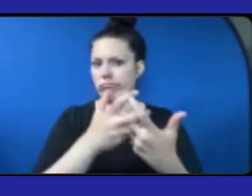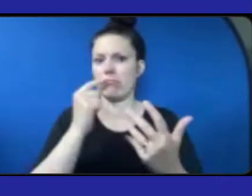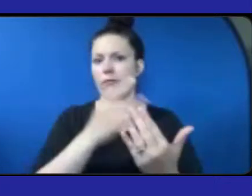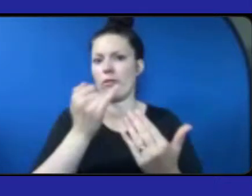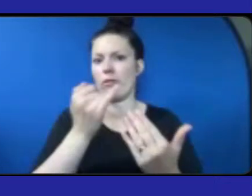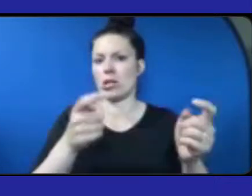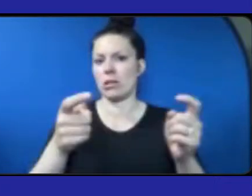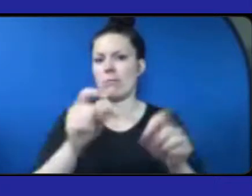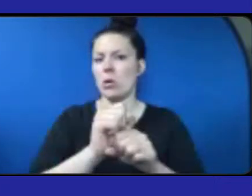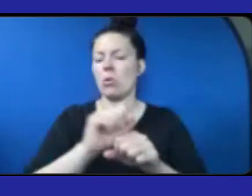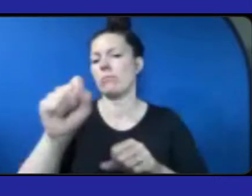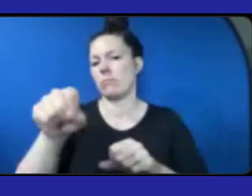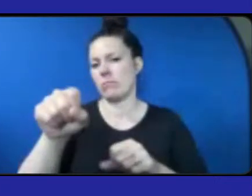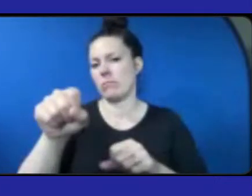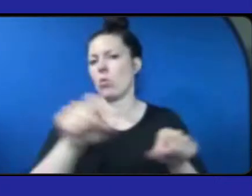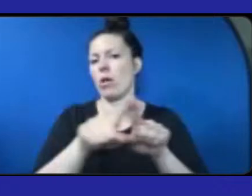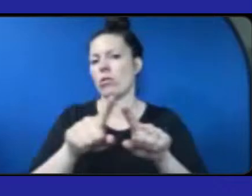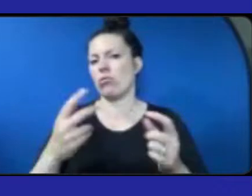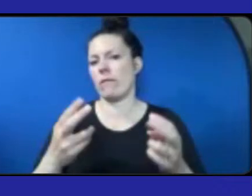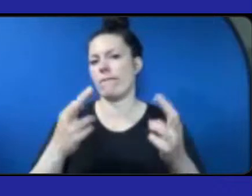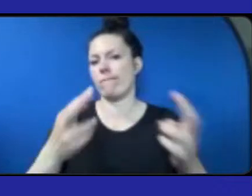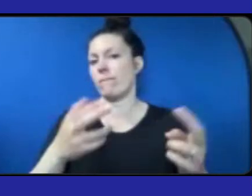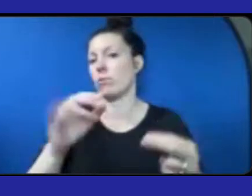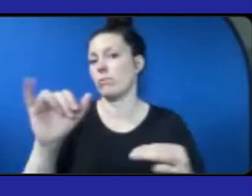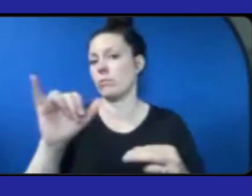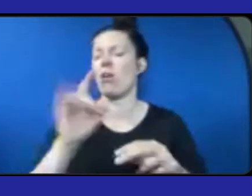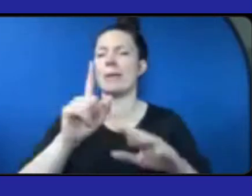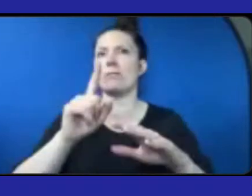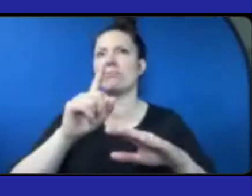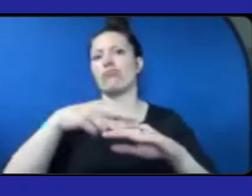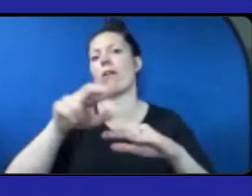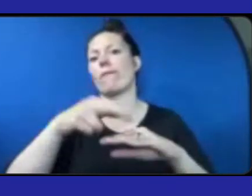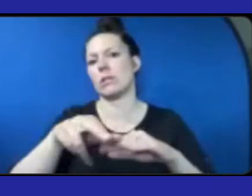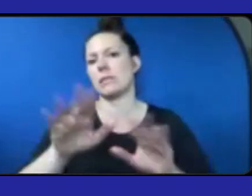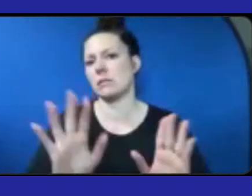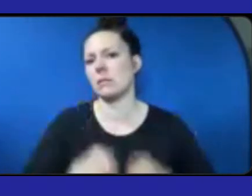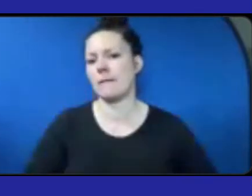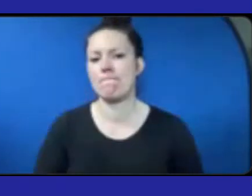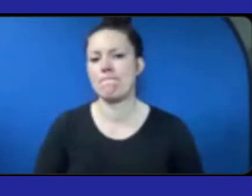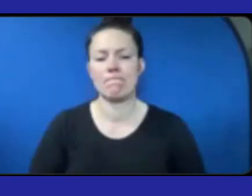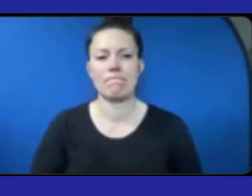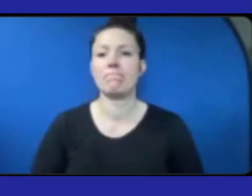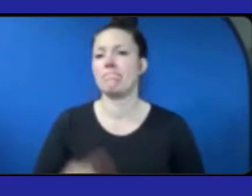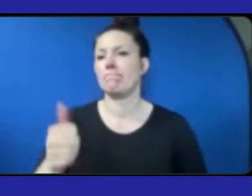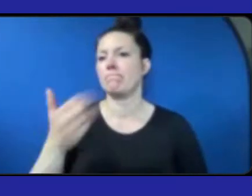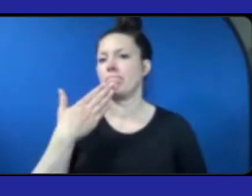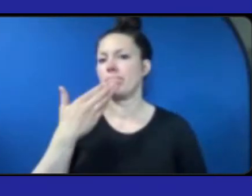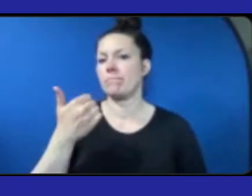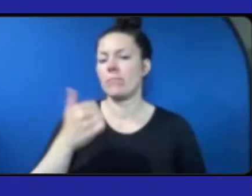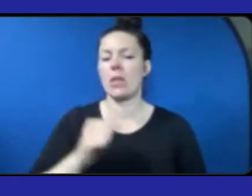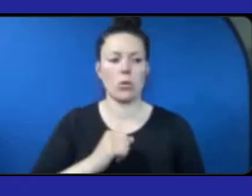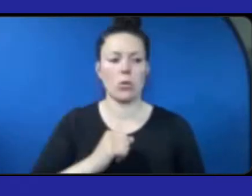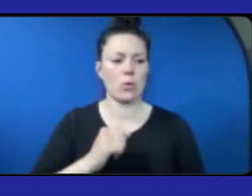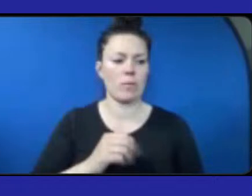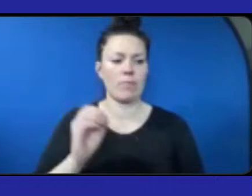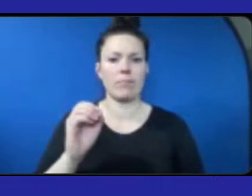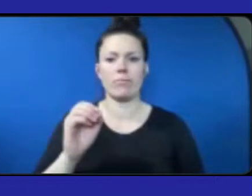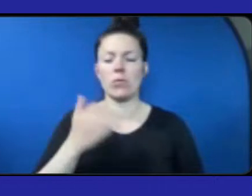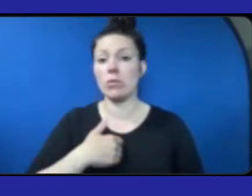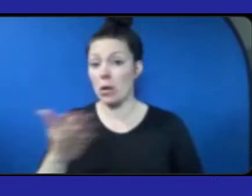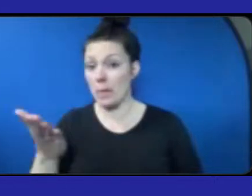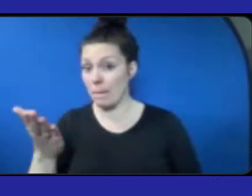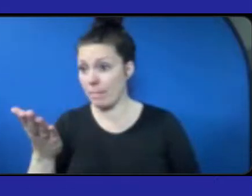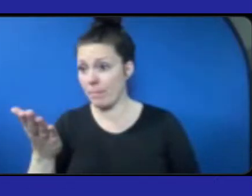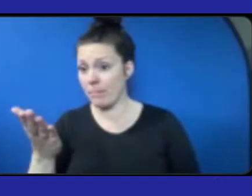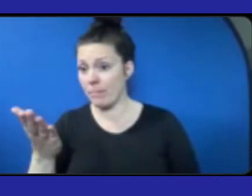work. But yes, we do also have recommendations as well, or references, I should say. Okay, thank you for that. All right, let me go to I'm sorry, was there